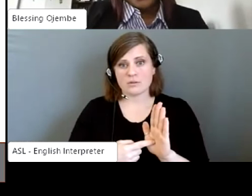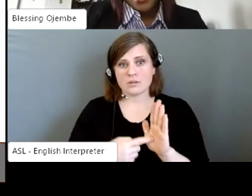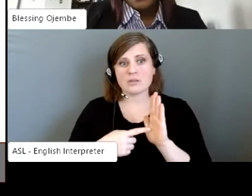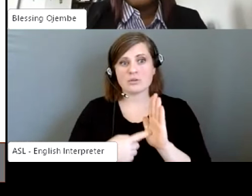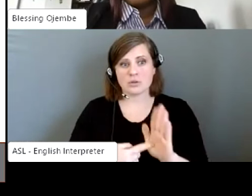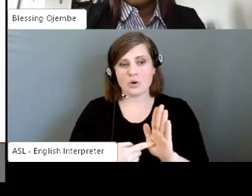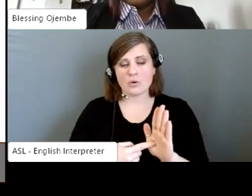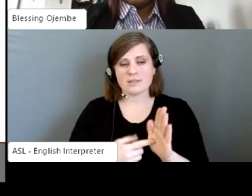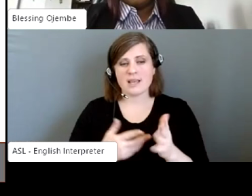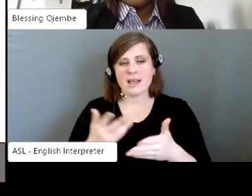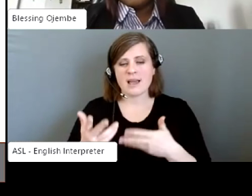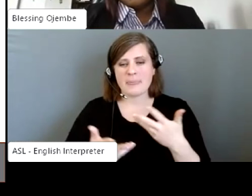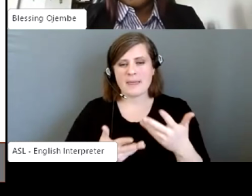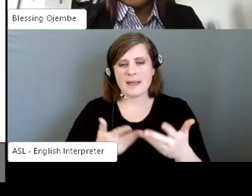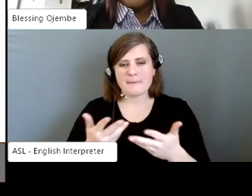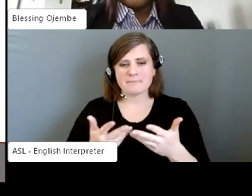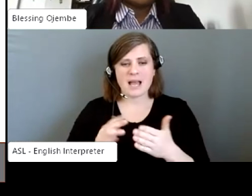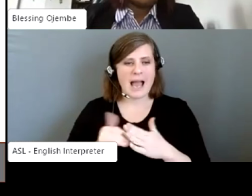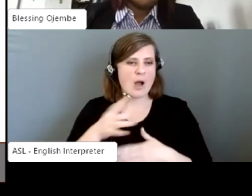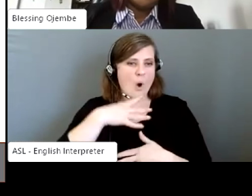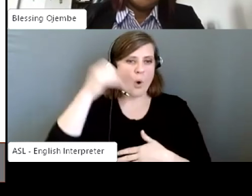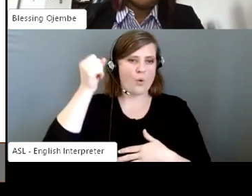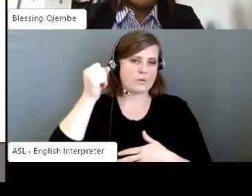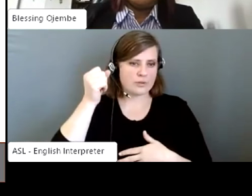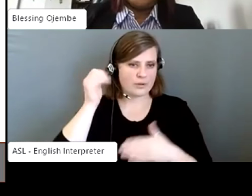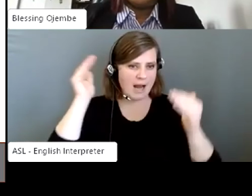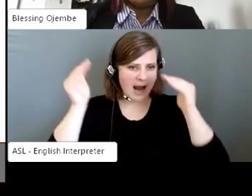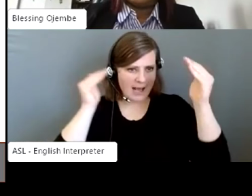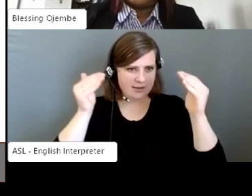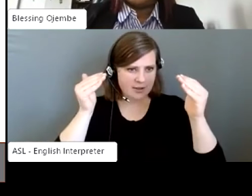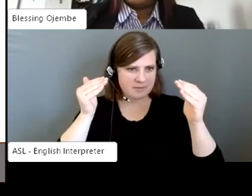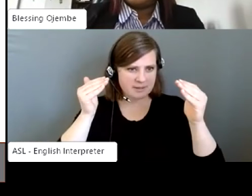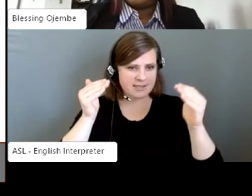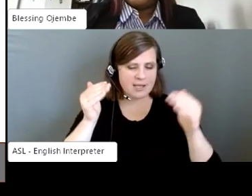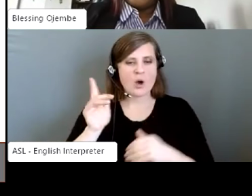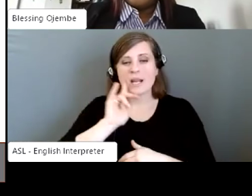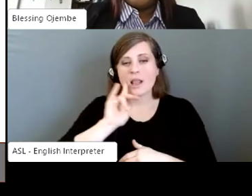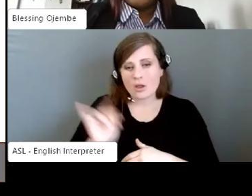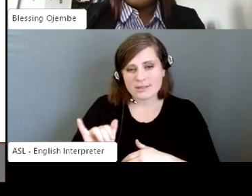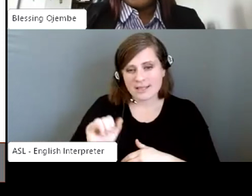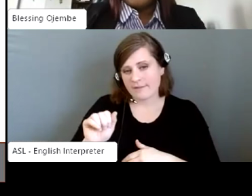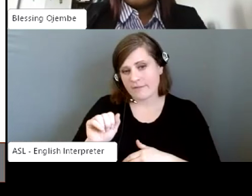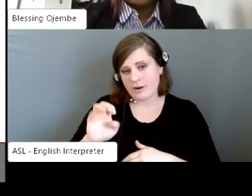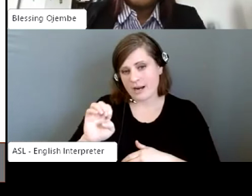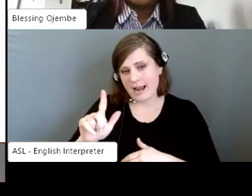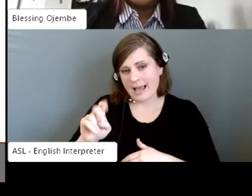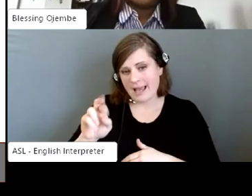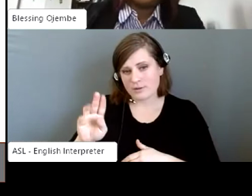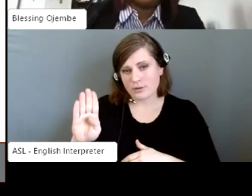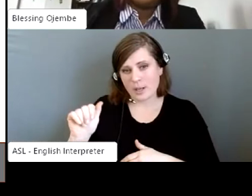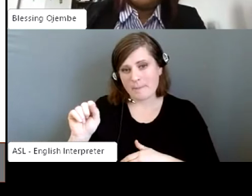shows us how older adults experience elder abuse and how this can lead to